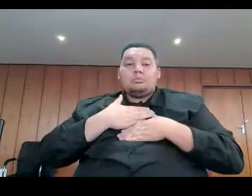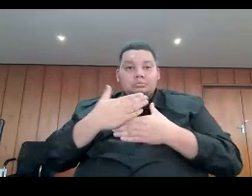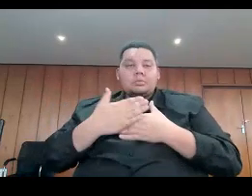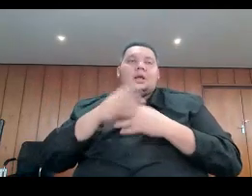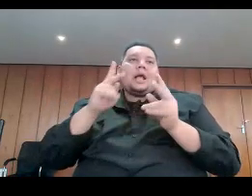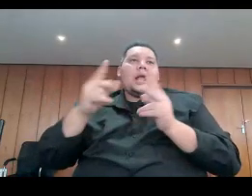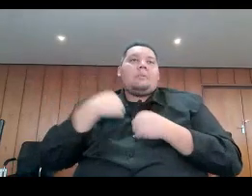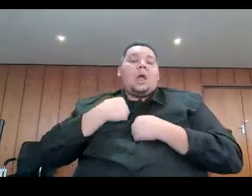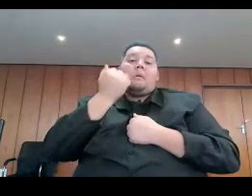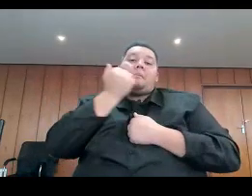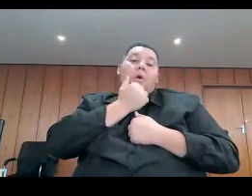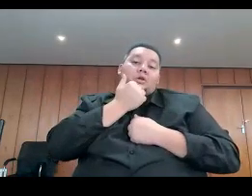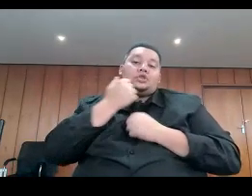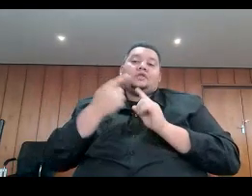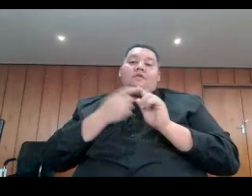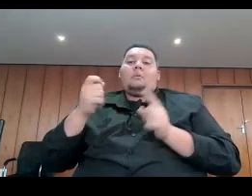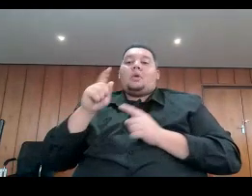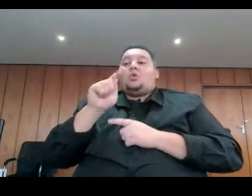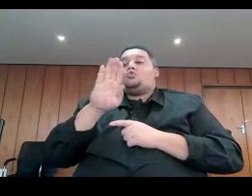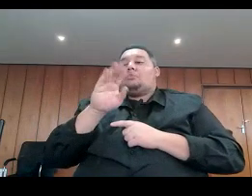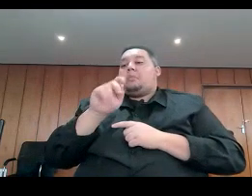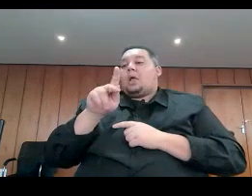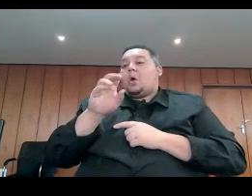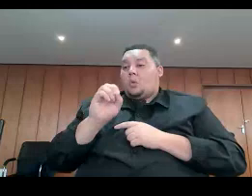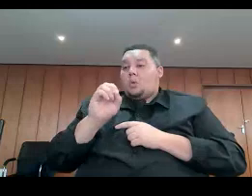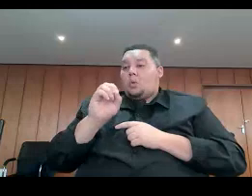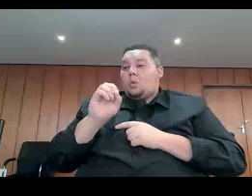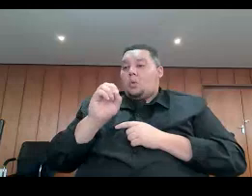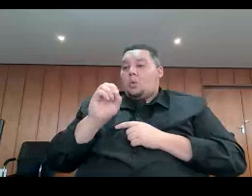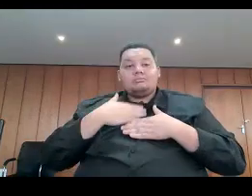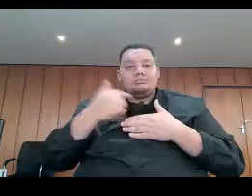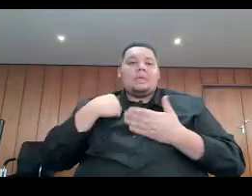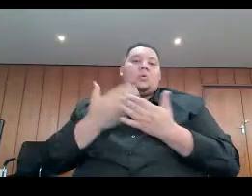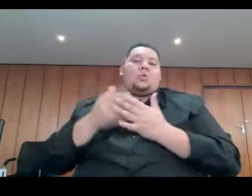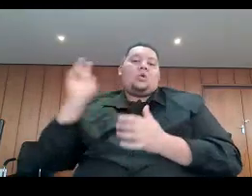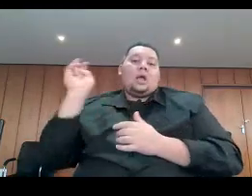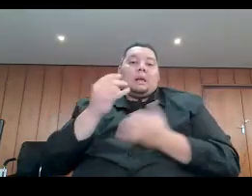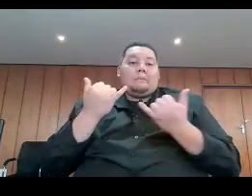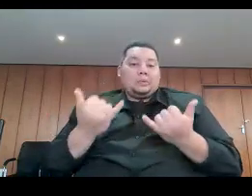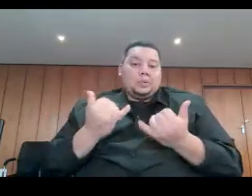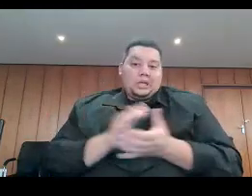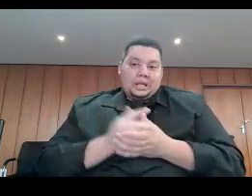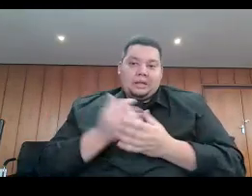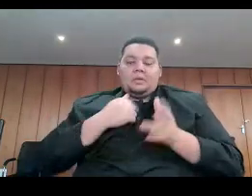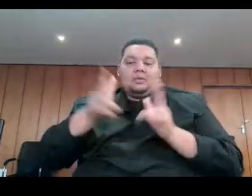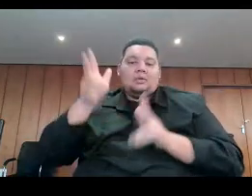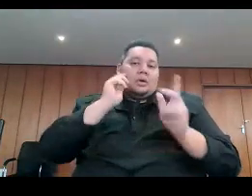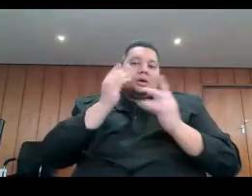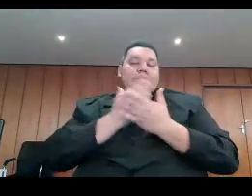my apologies from Tobacco that he wasn't able to join, but I'm thrilled that I was able to be here and hear